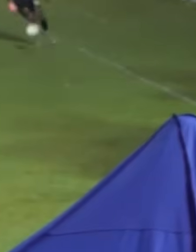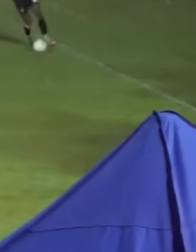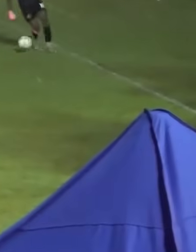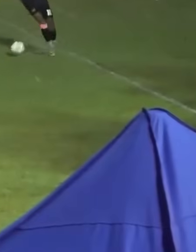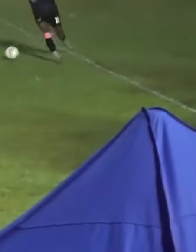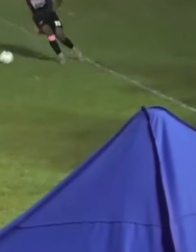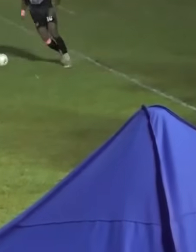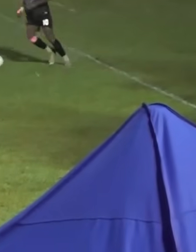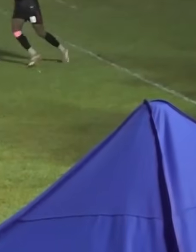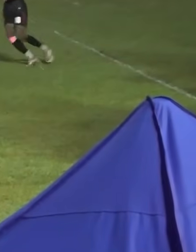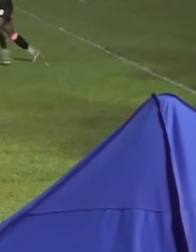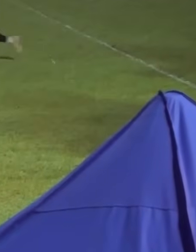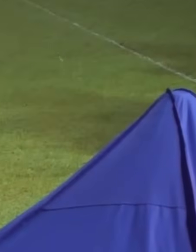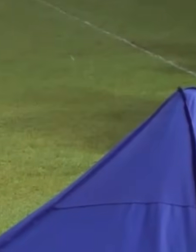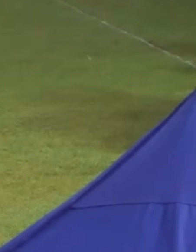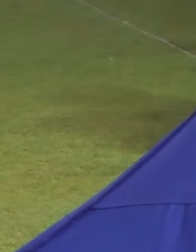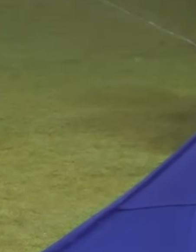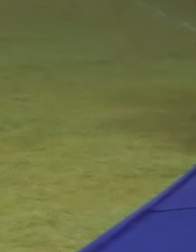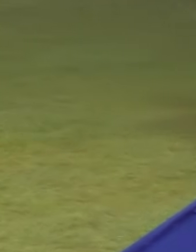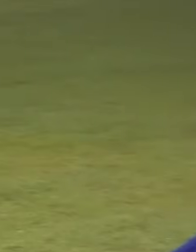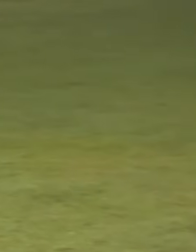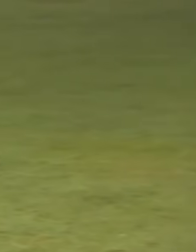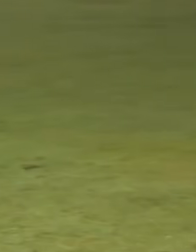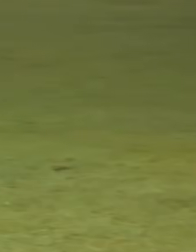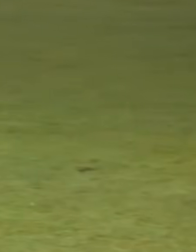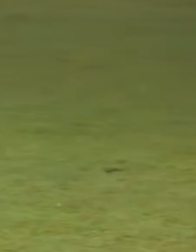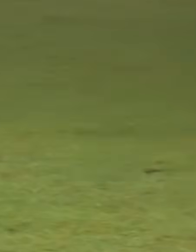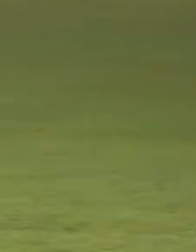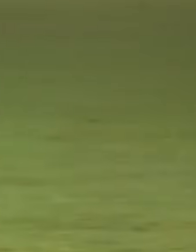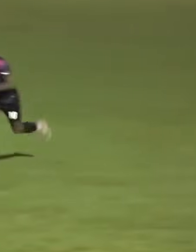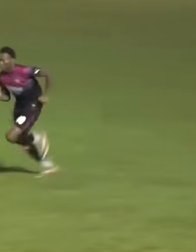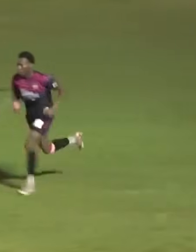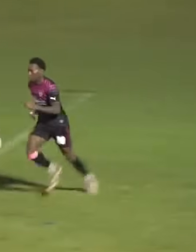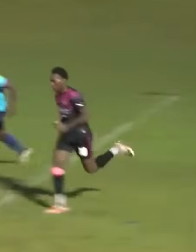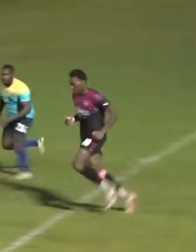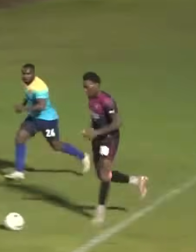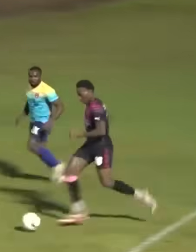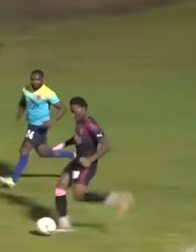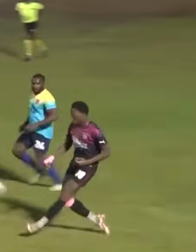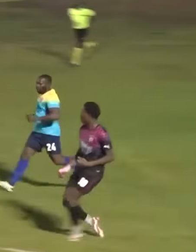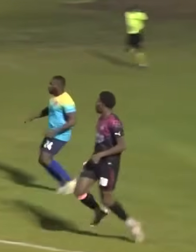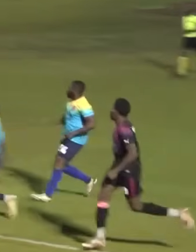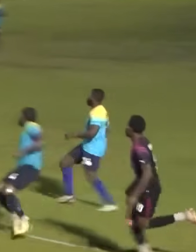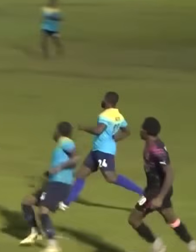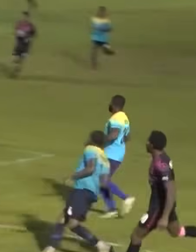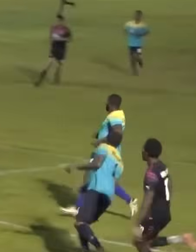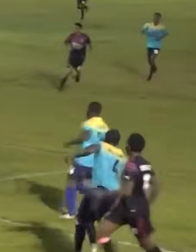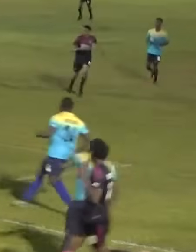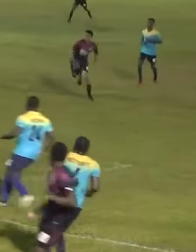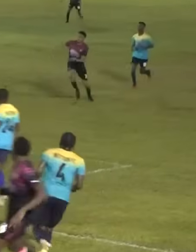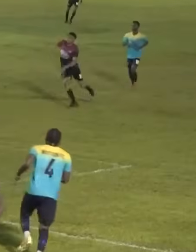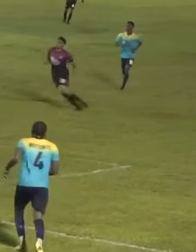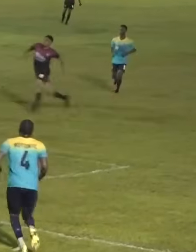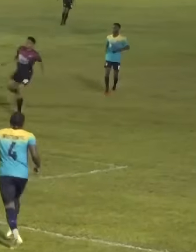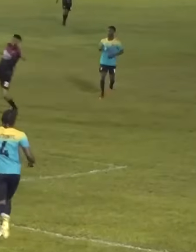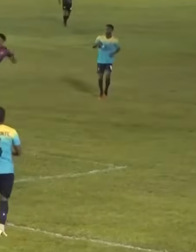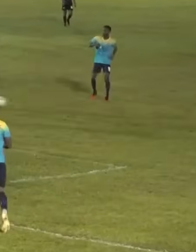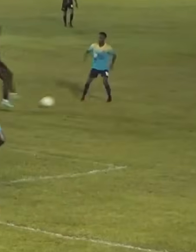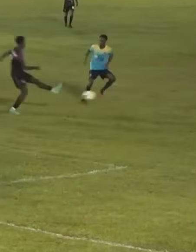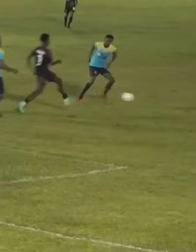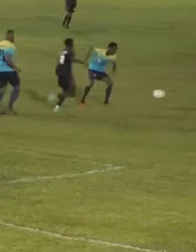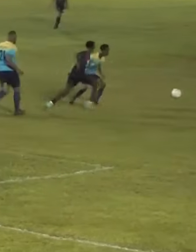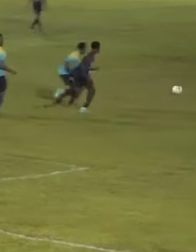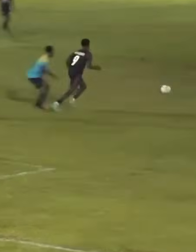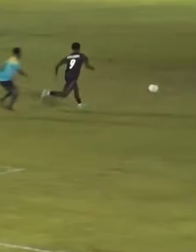across Barbados once again vying to win the big cash prize of $100,000. This year's competition will again be played